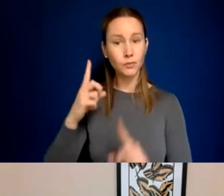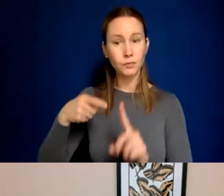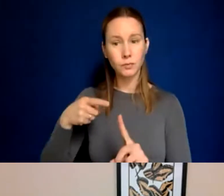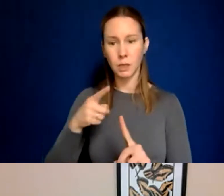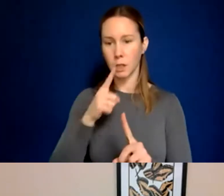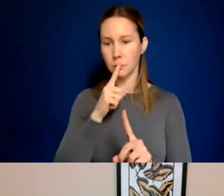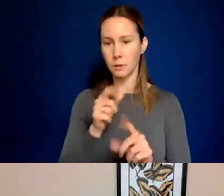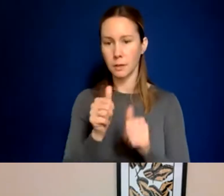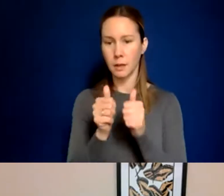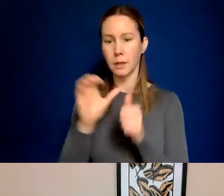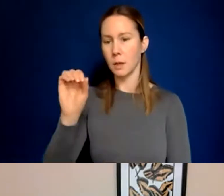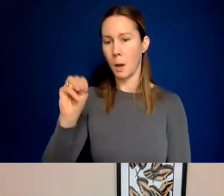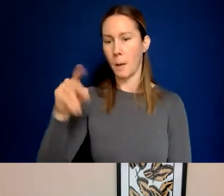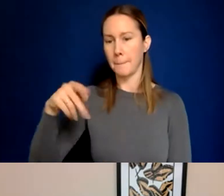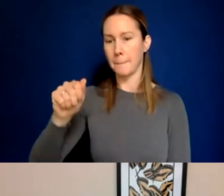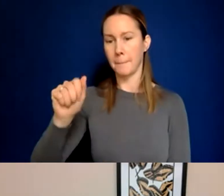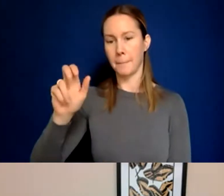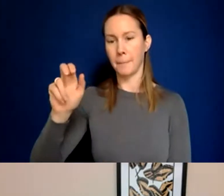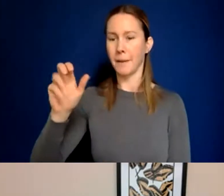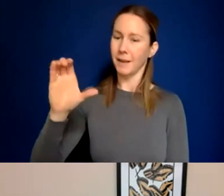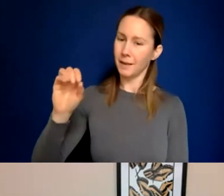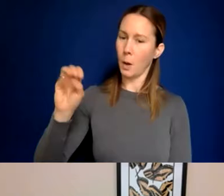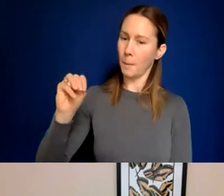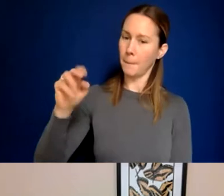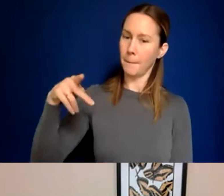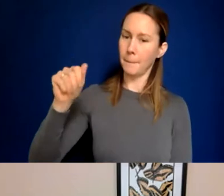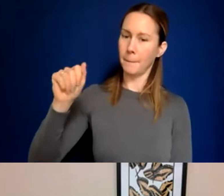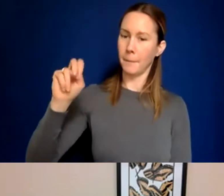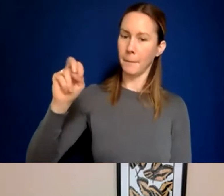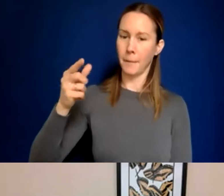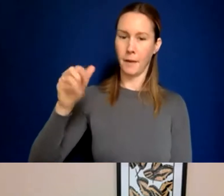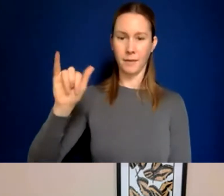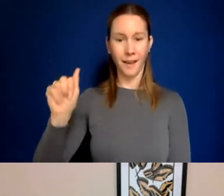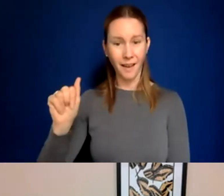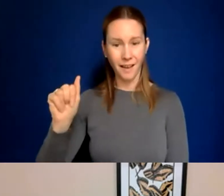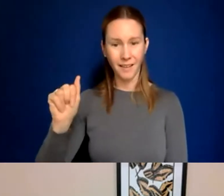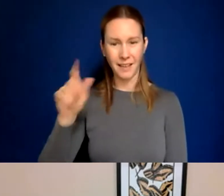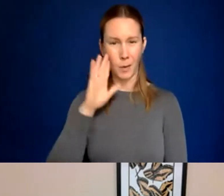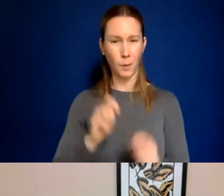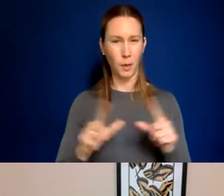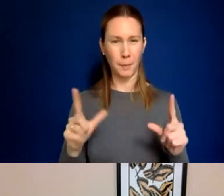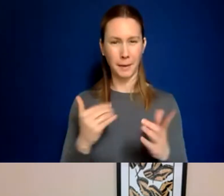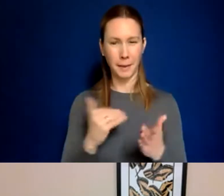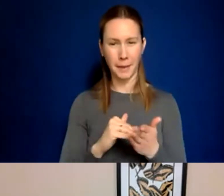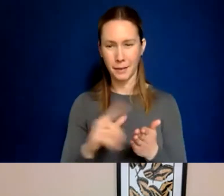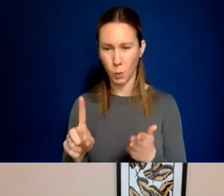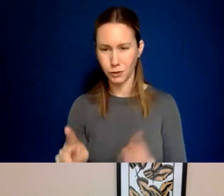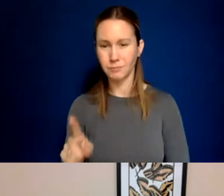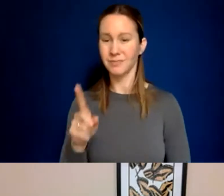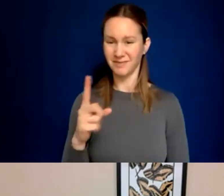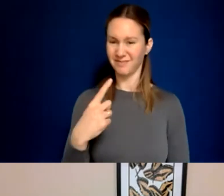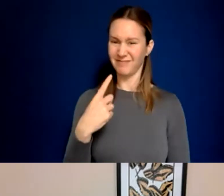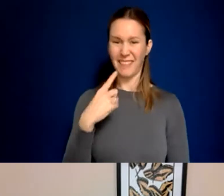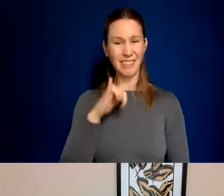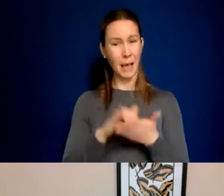Campania. Let me just pull it up again. And someone asks, would Campania be more for